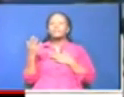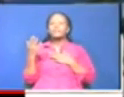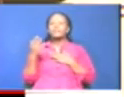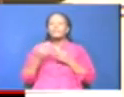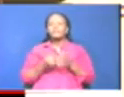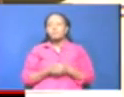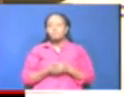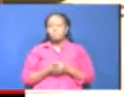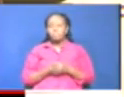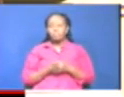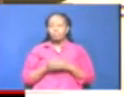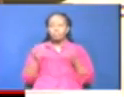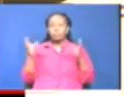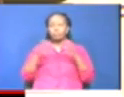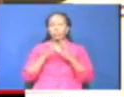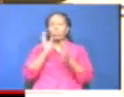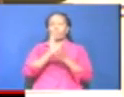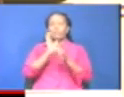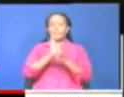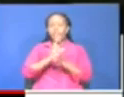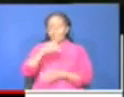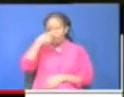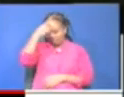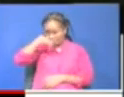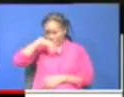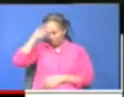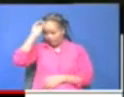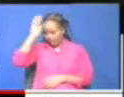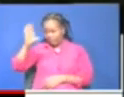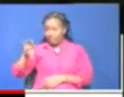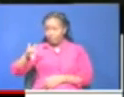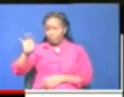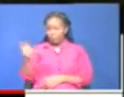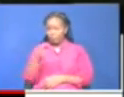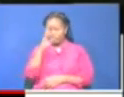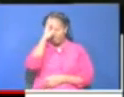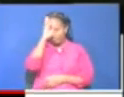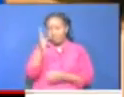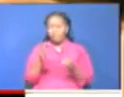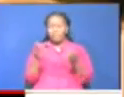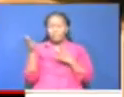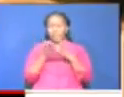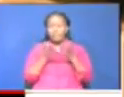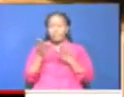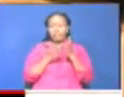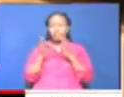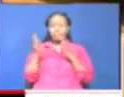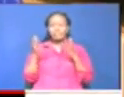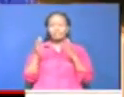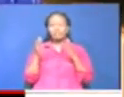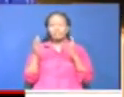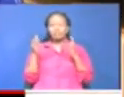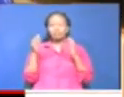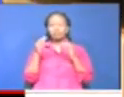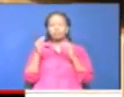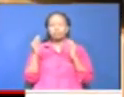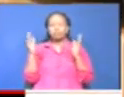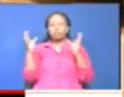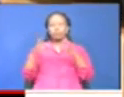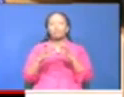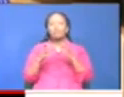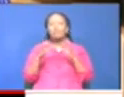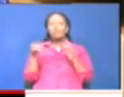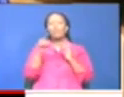Outreach Assembly Church in Thika, Kiambu County. Sunday service was dedicated to fathers. We have a history and a culture where we